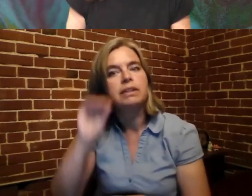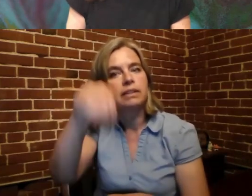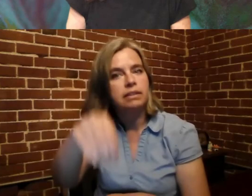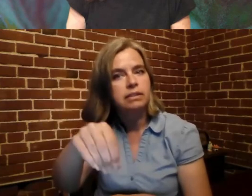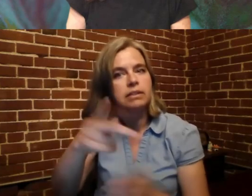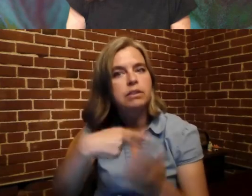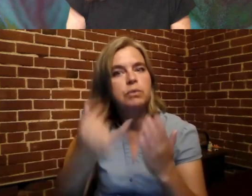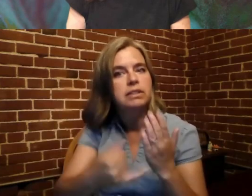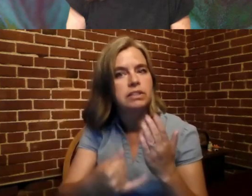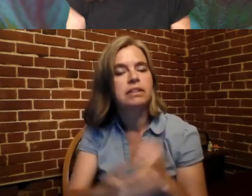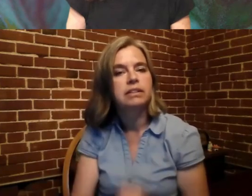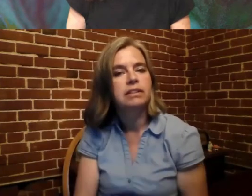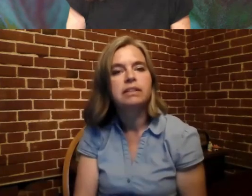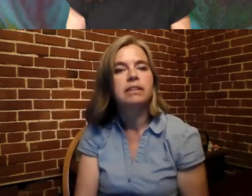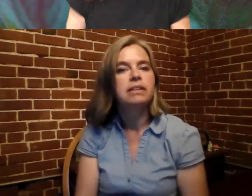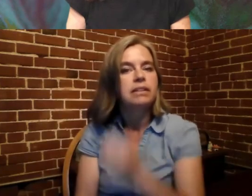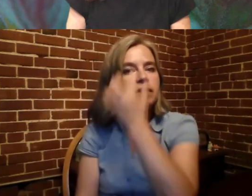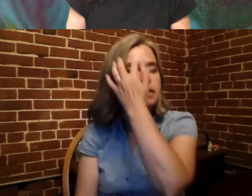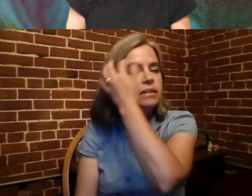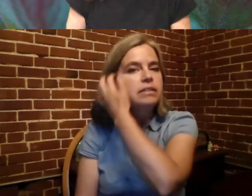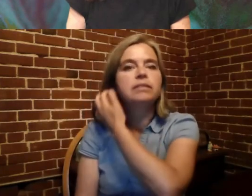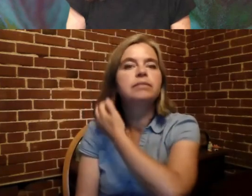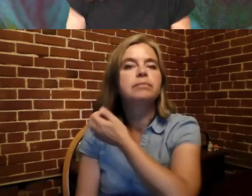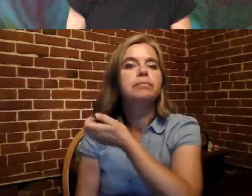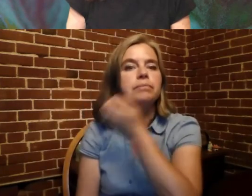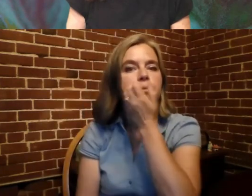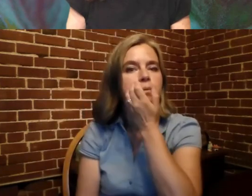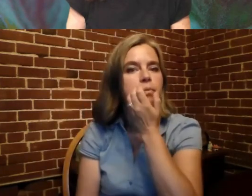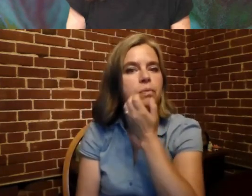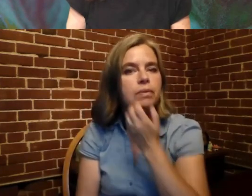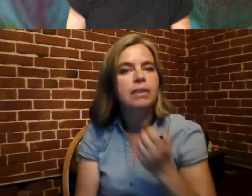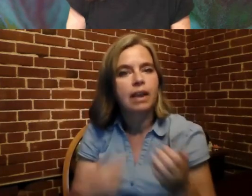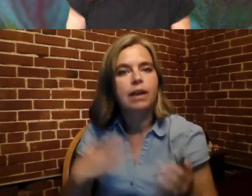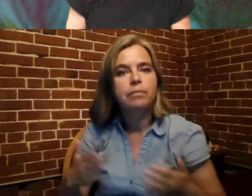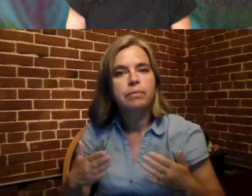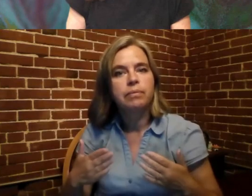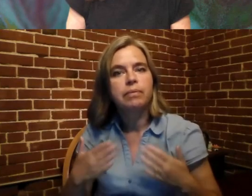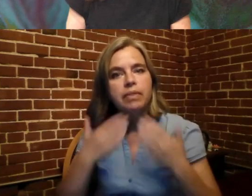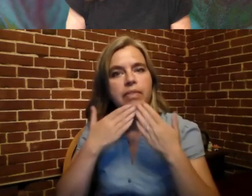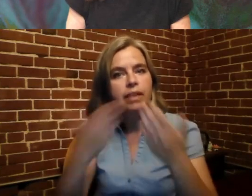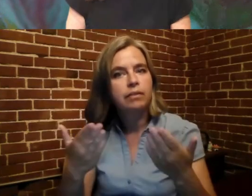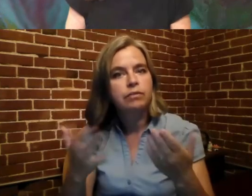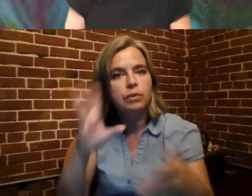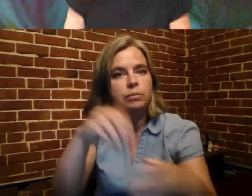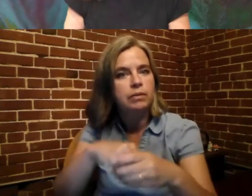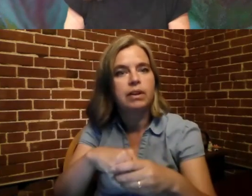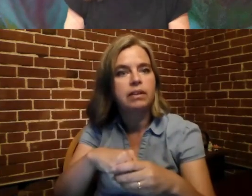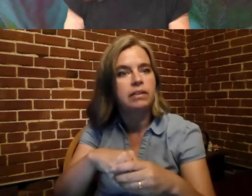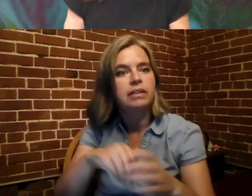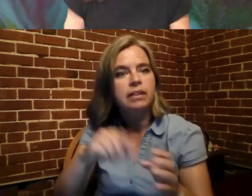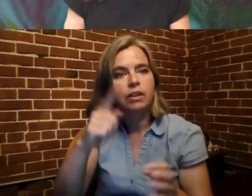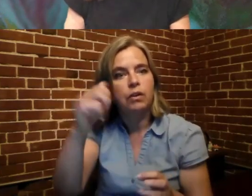And I think that I'm just really grateful to be part of this. Thank you. Same here. Thank